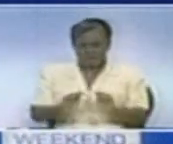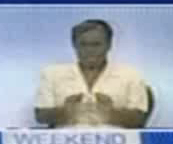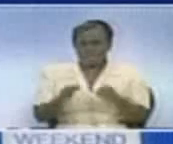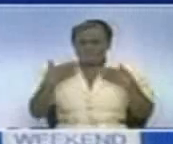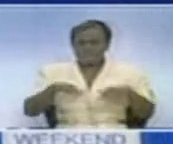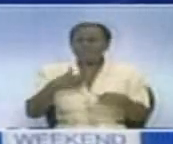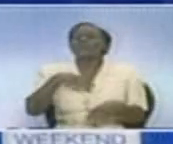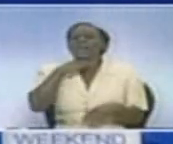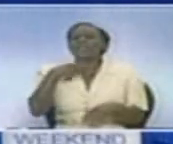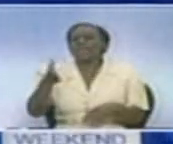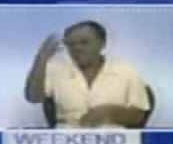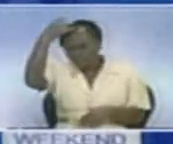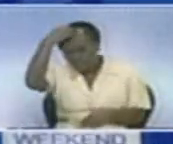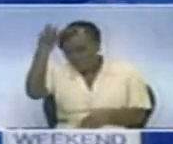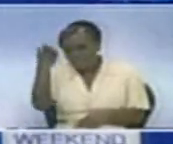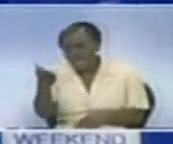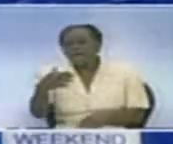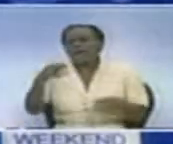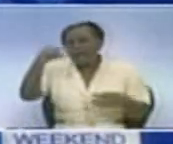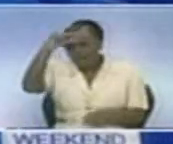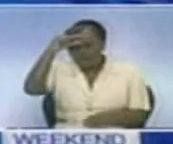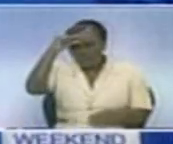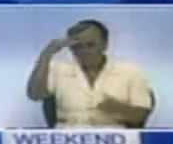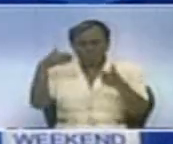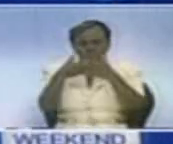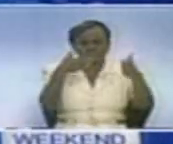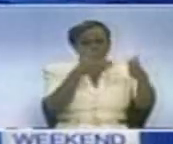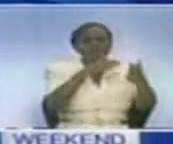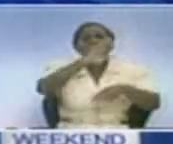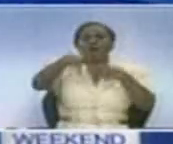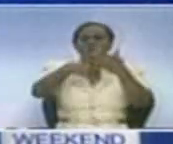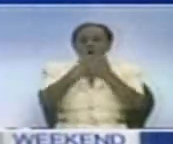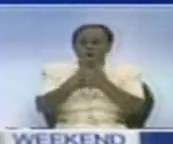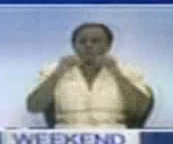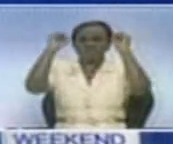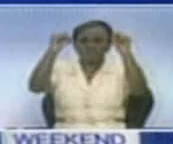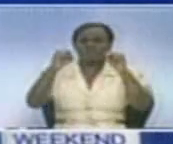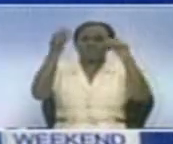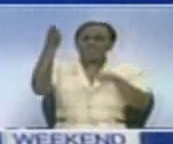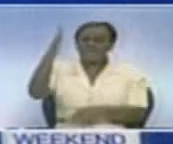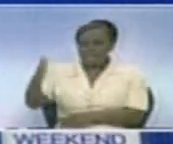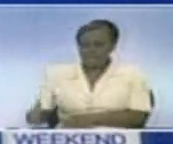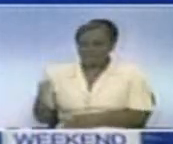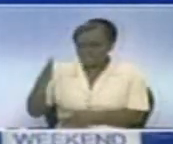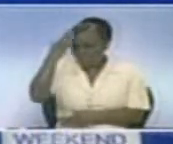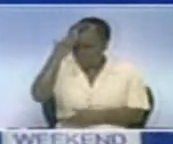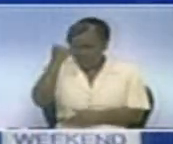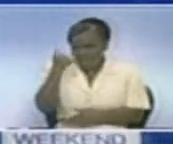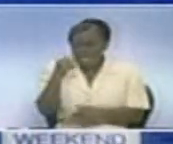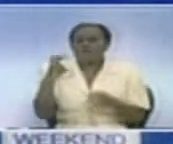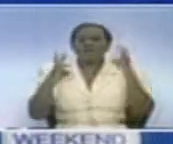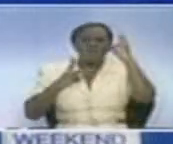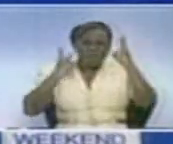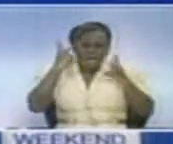of the Mpeketoni attacks, the government has now banned all political and tribal meetings in Naivasha town following increased tensions in